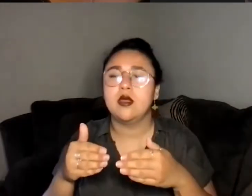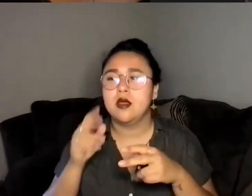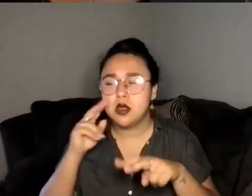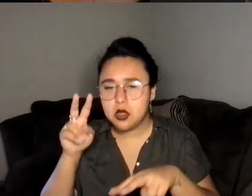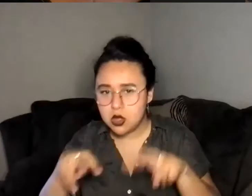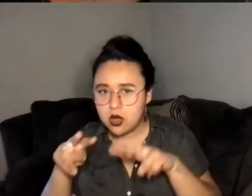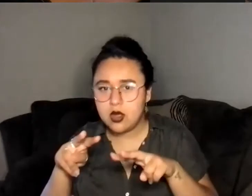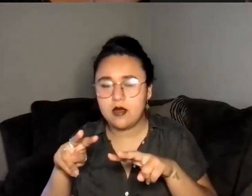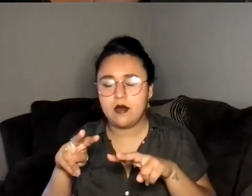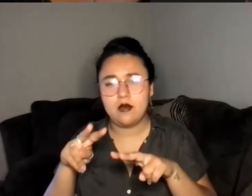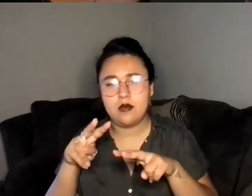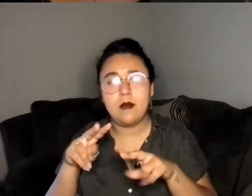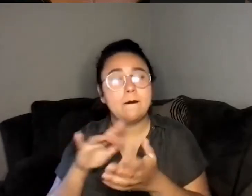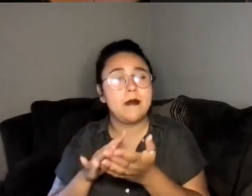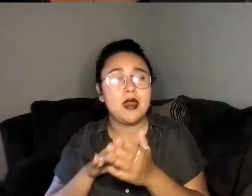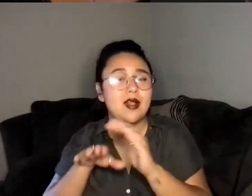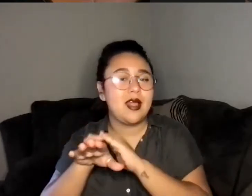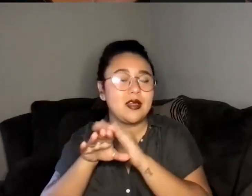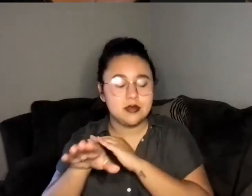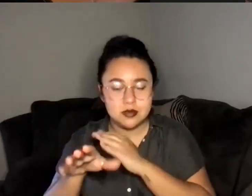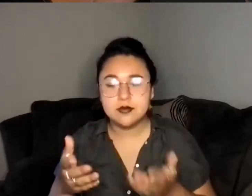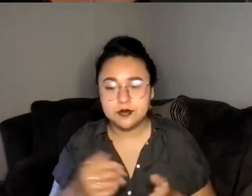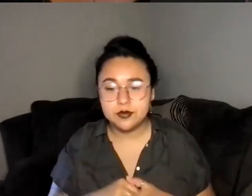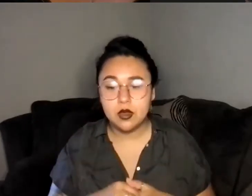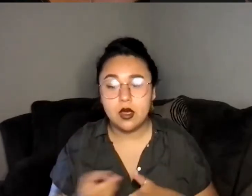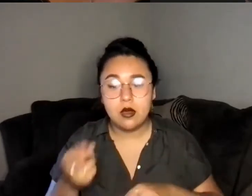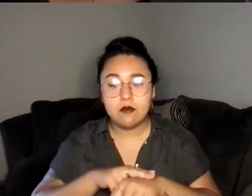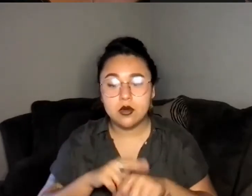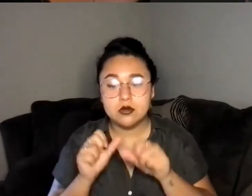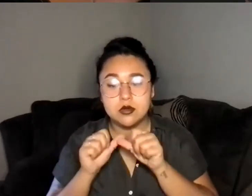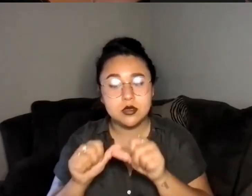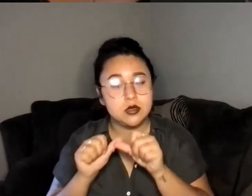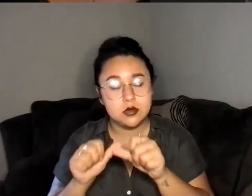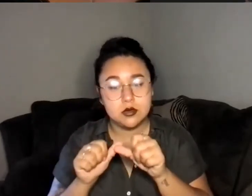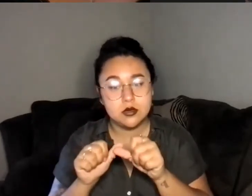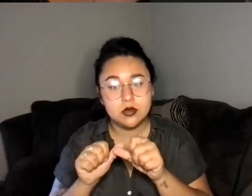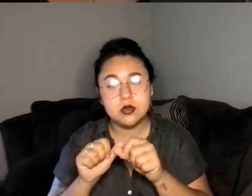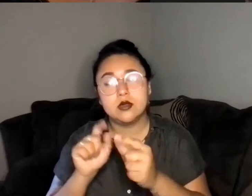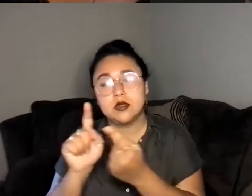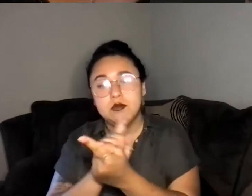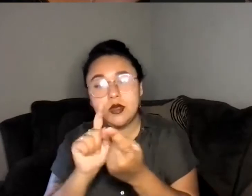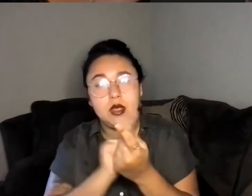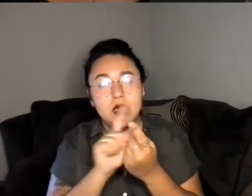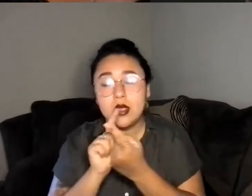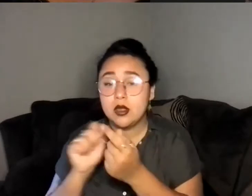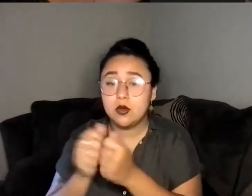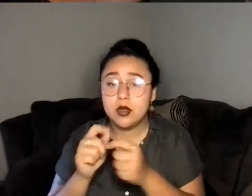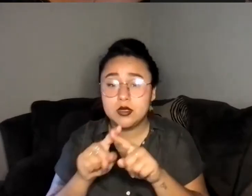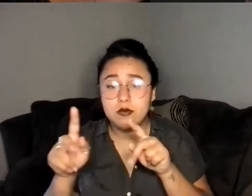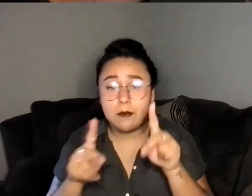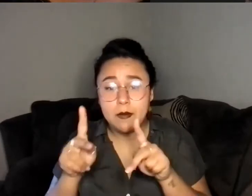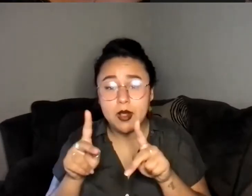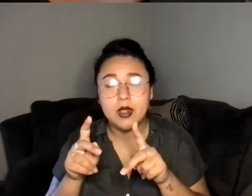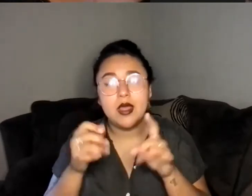access and, of course, continuing to meet with individuals